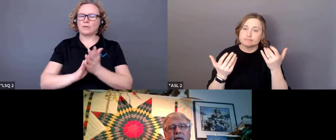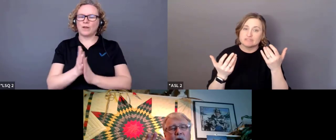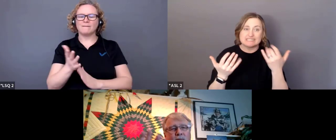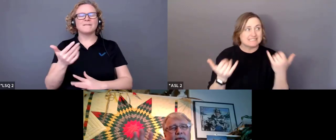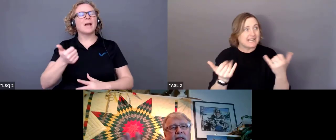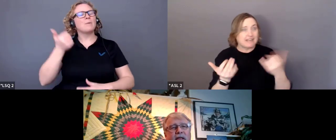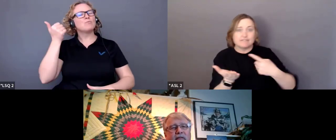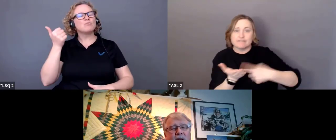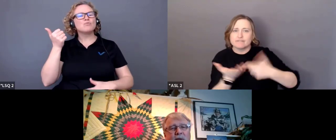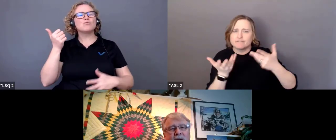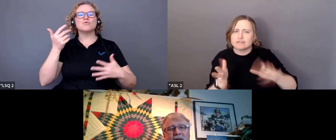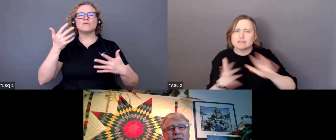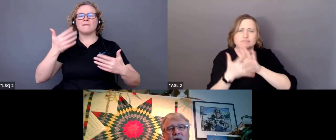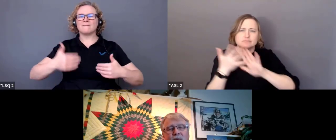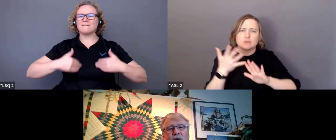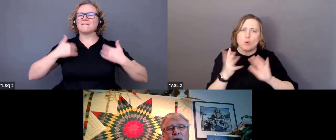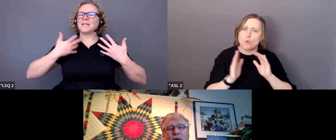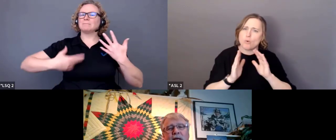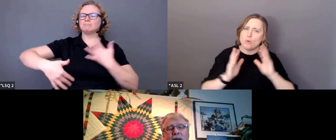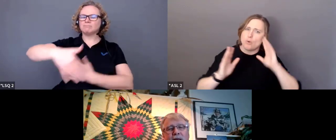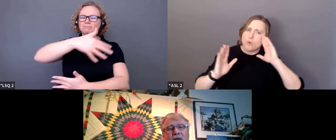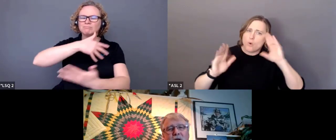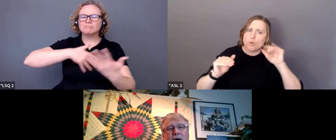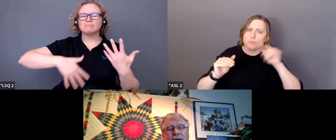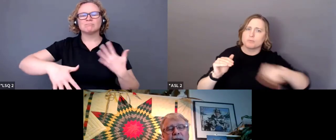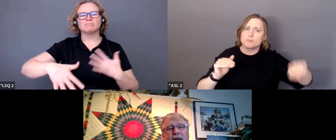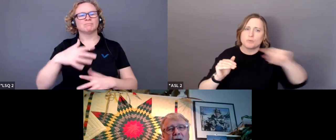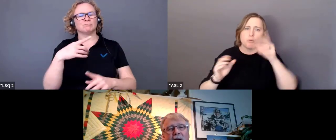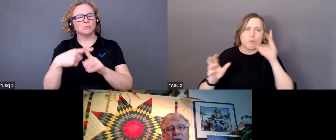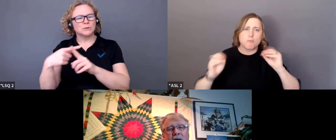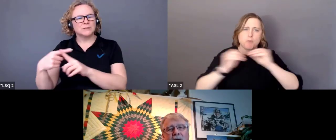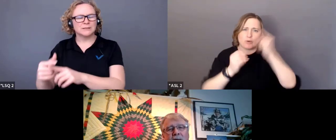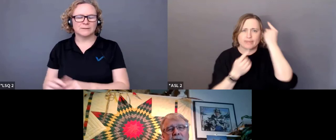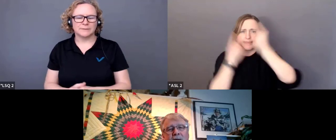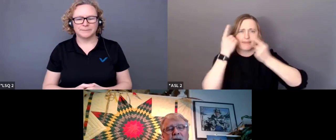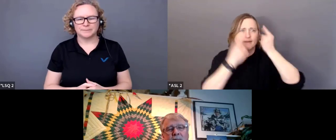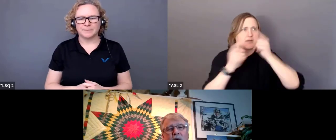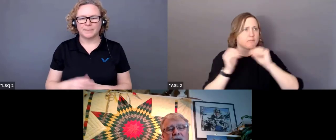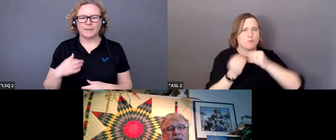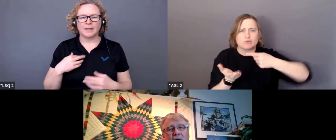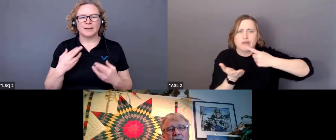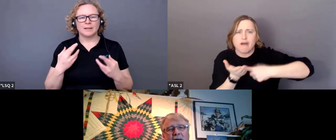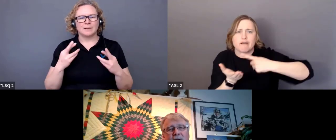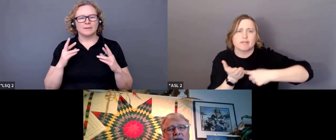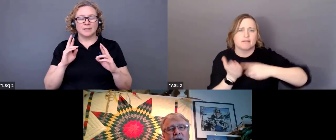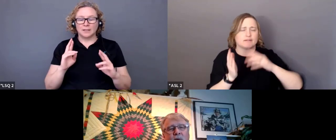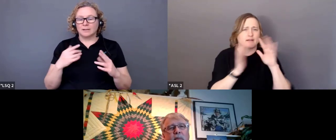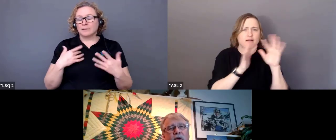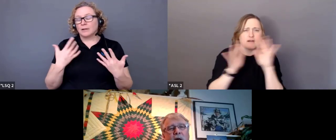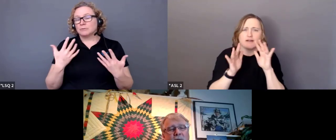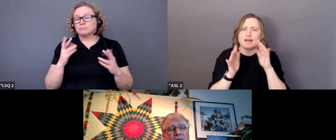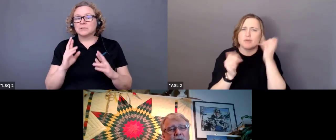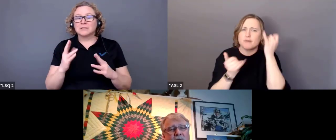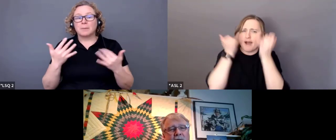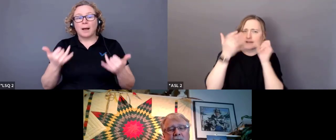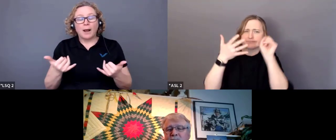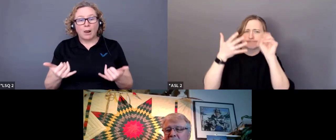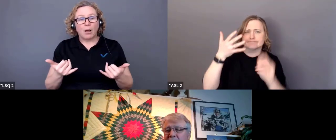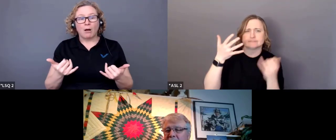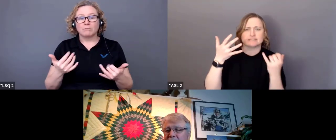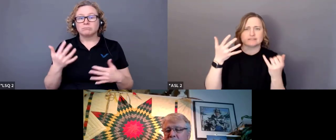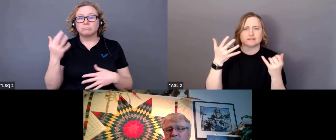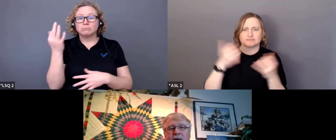and hopefully that stimulates your further thinking and sharing and dialogue about these ideas that we're sharing with you